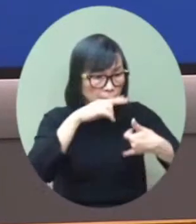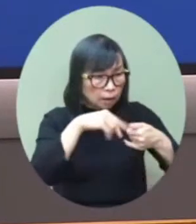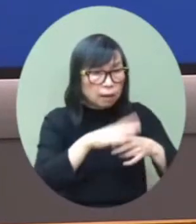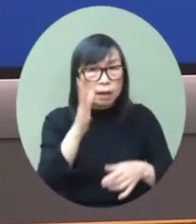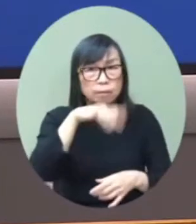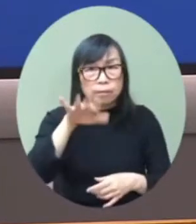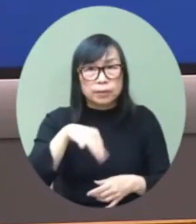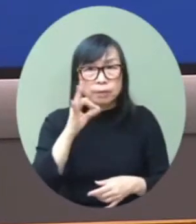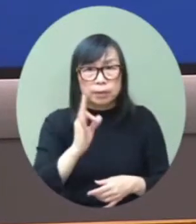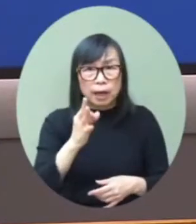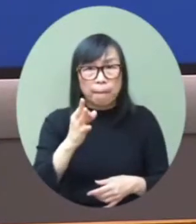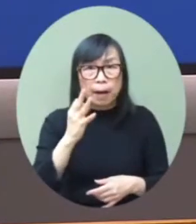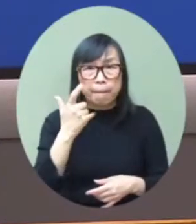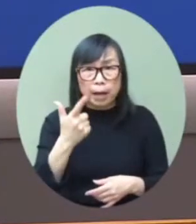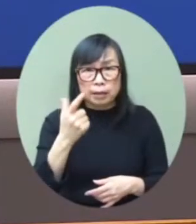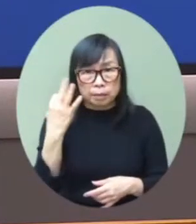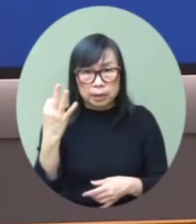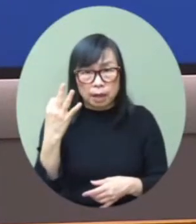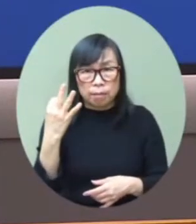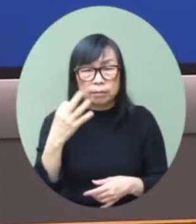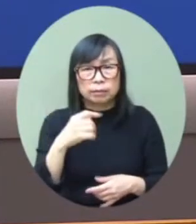Fuk Estate. Altogether, there are